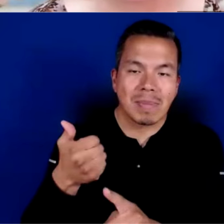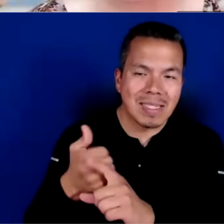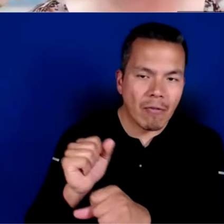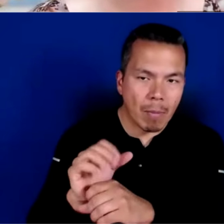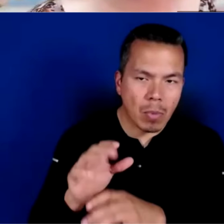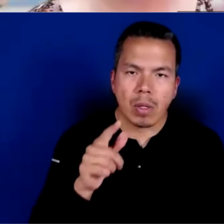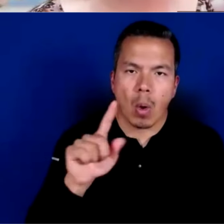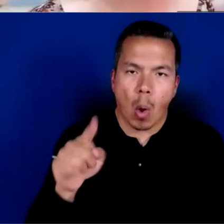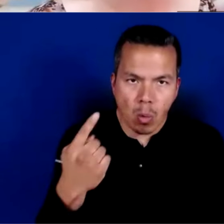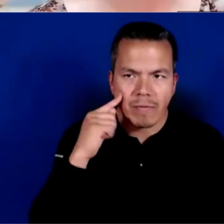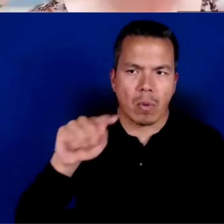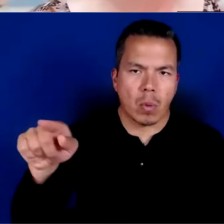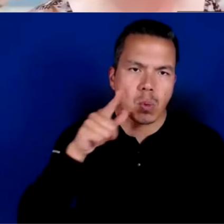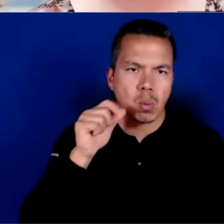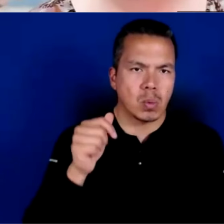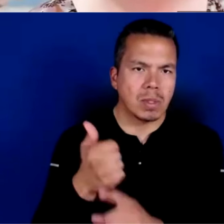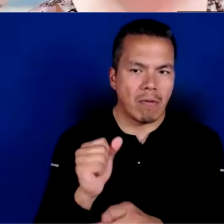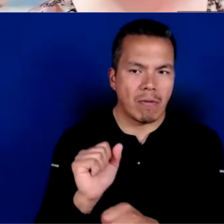who are self-employed.